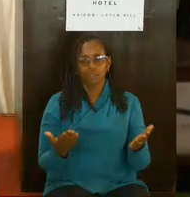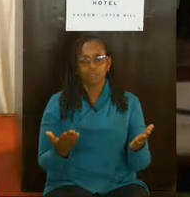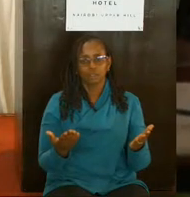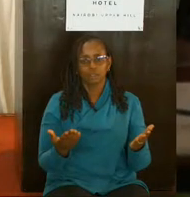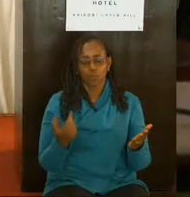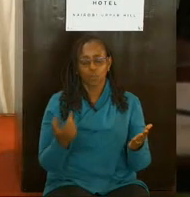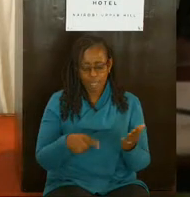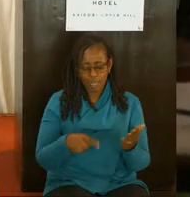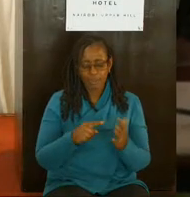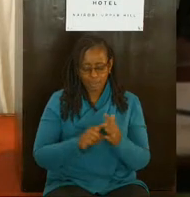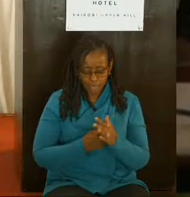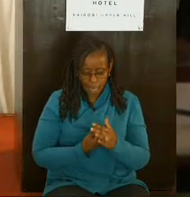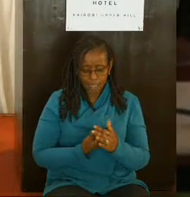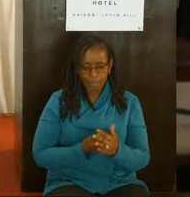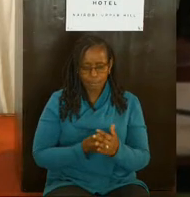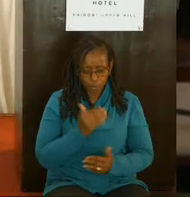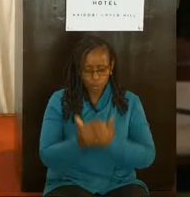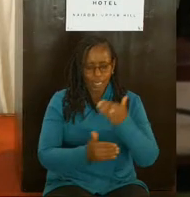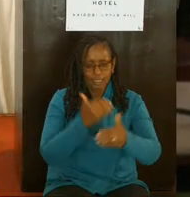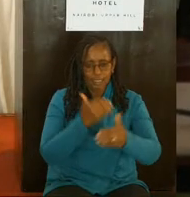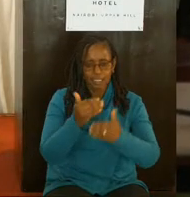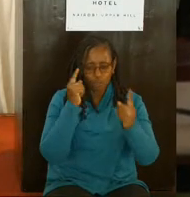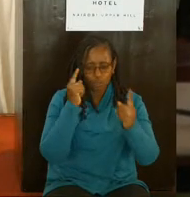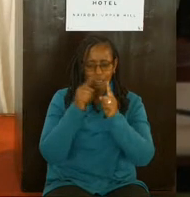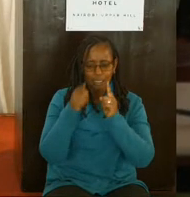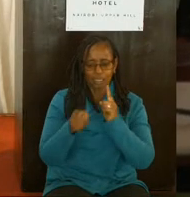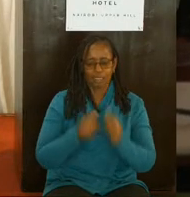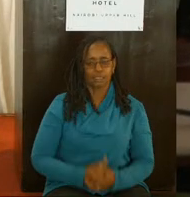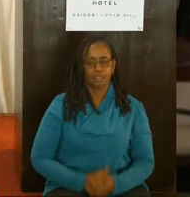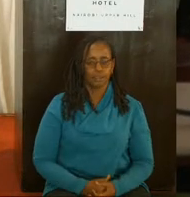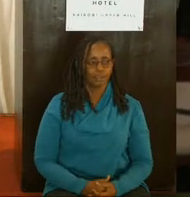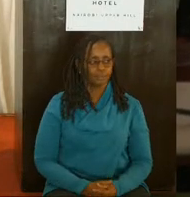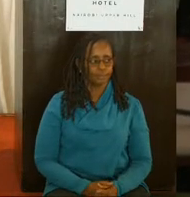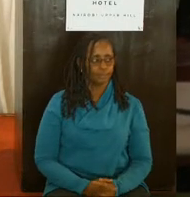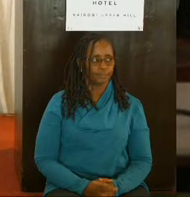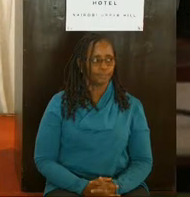some progress towards enough leading this country together thank you